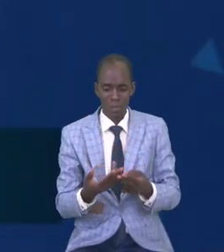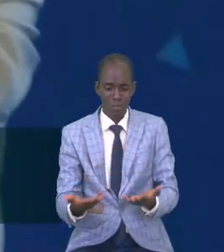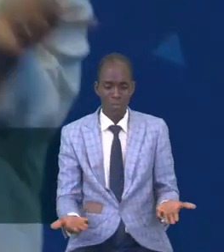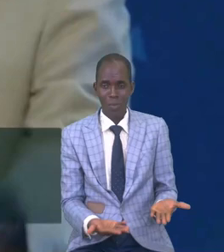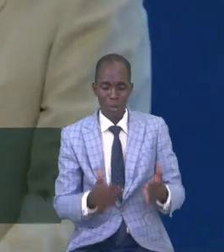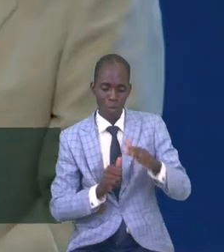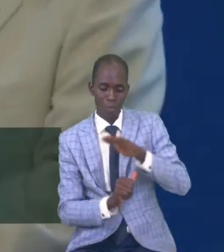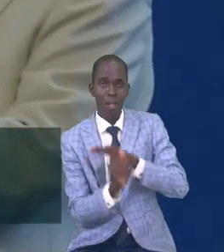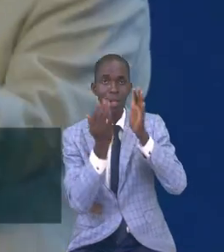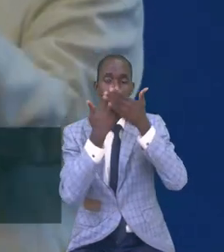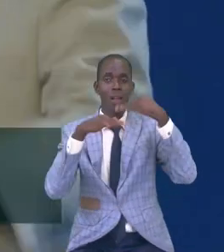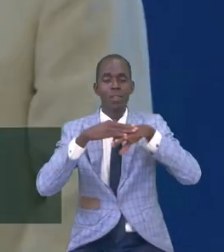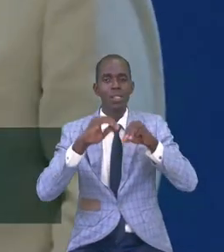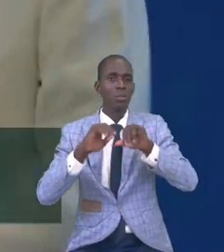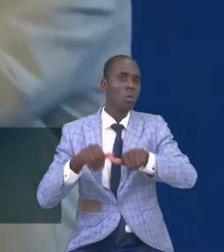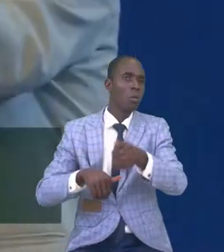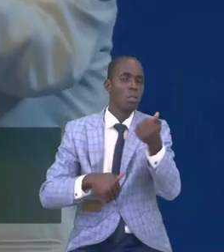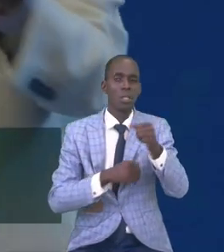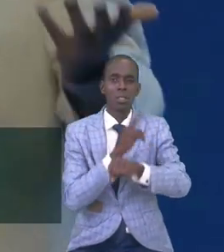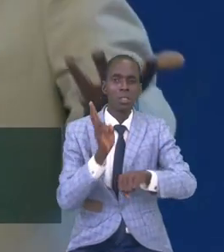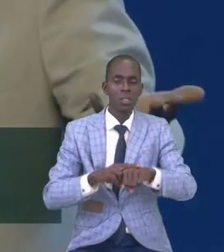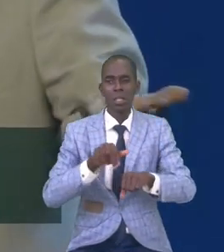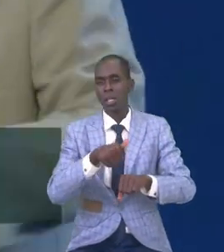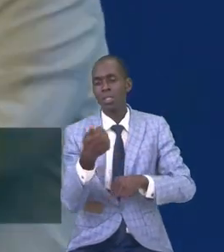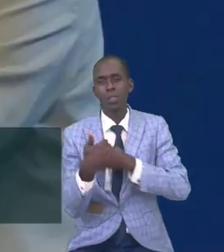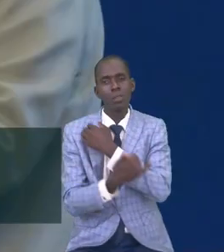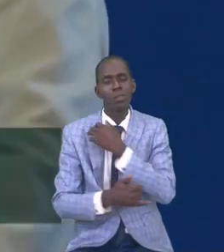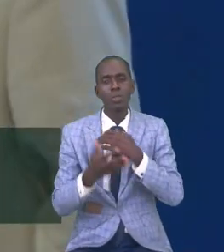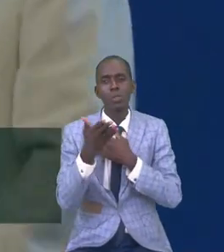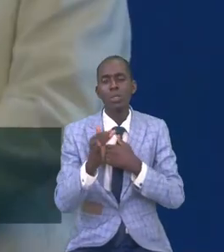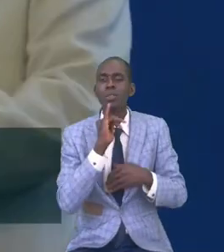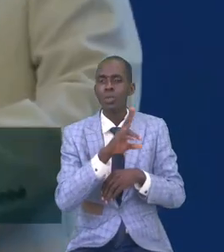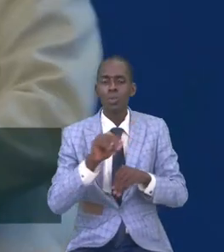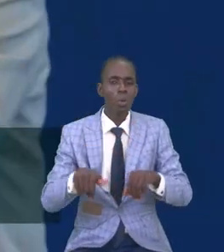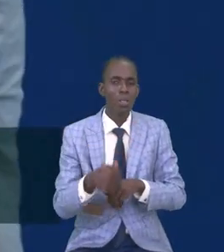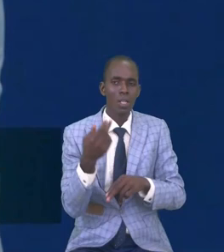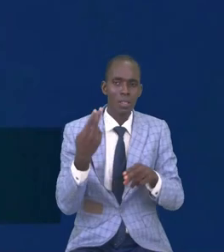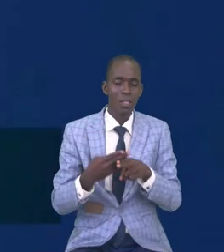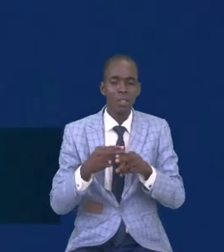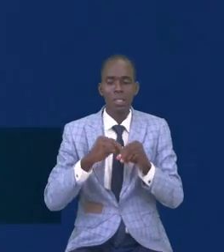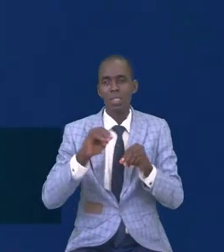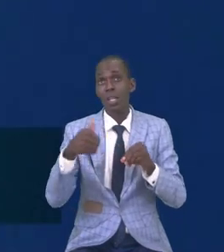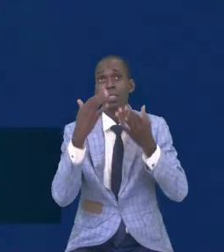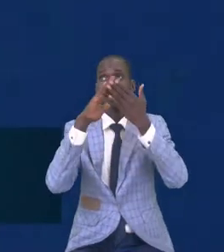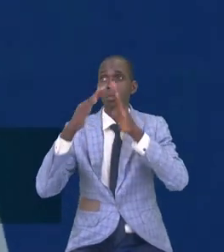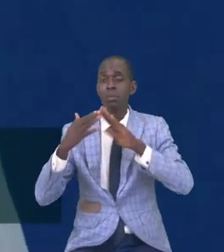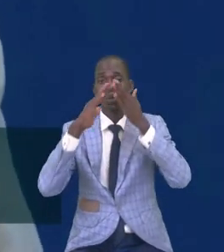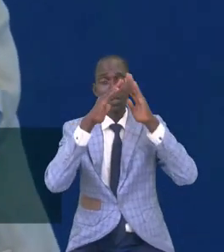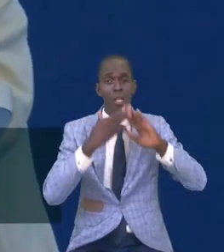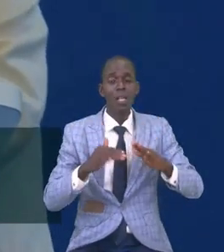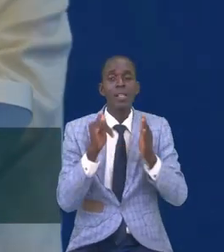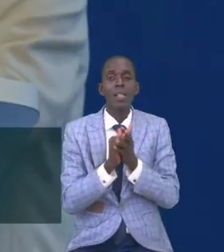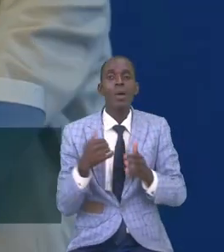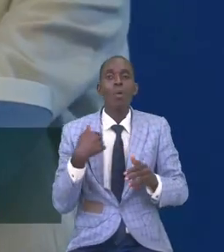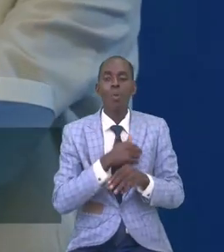any nation, in any country. There is no name in any community by which we can be